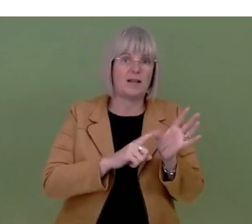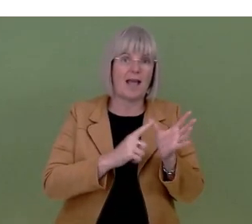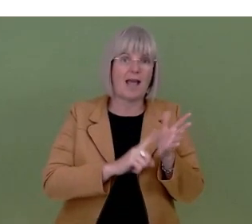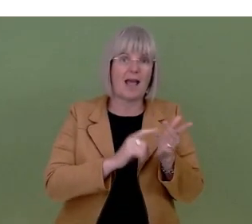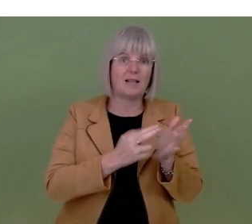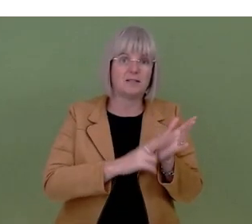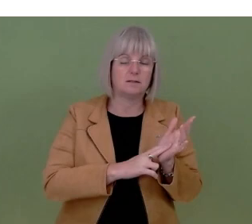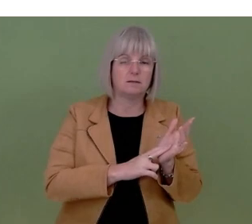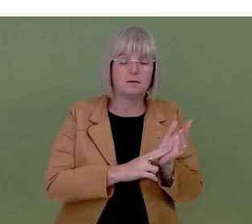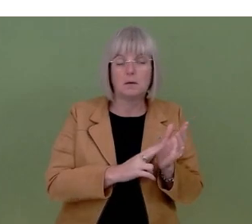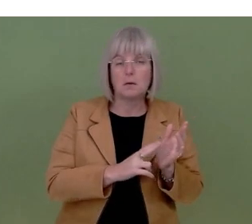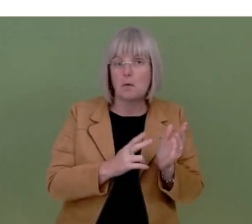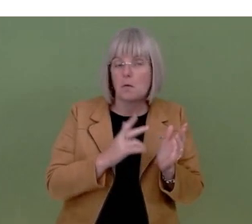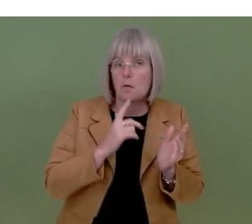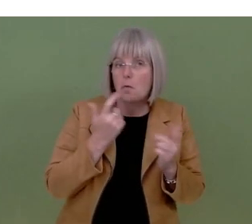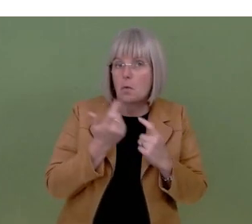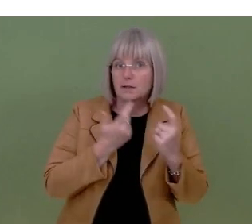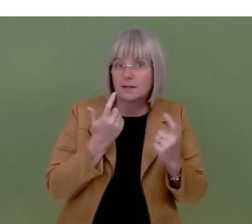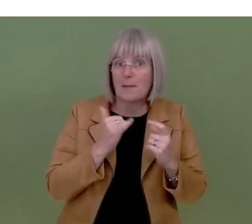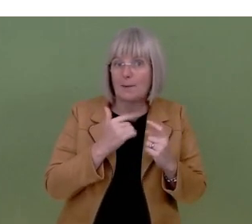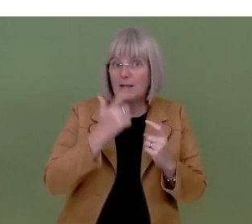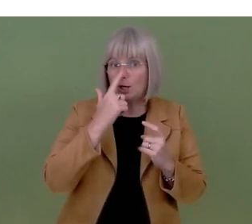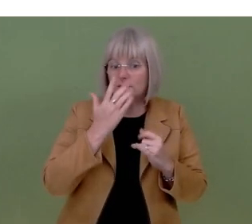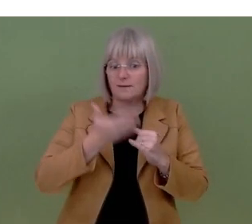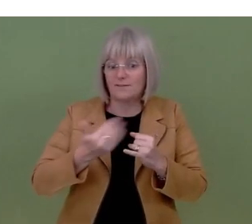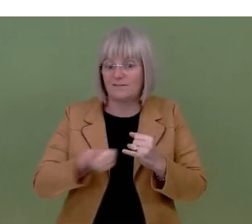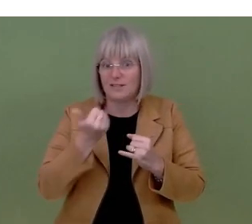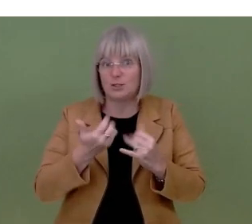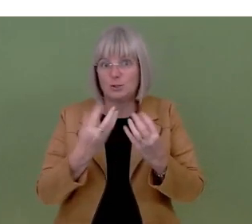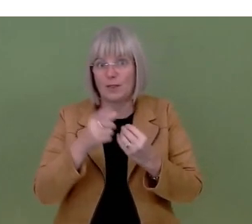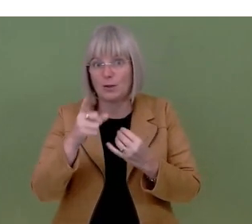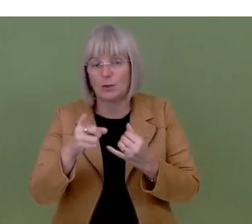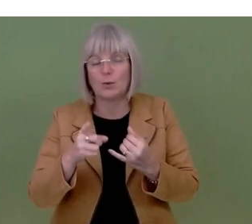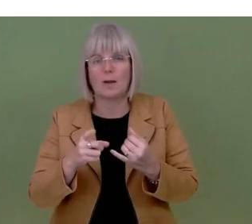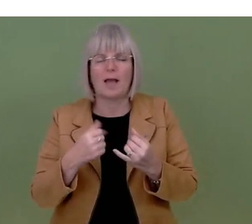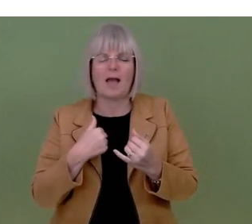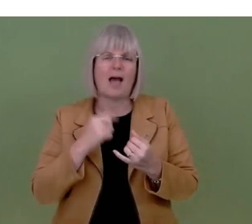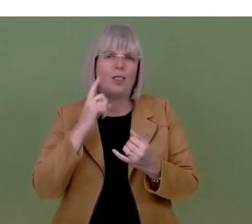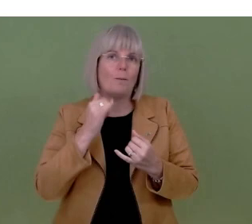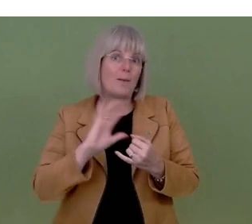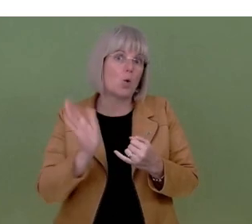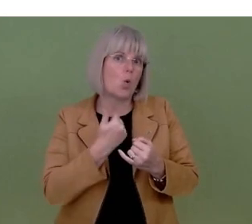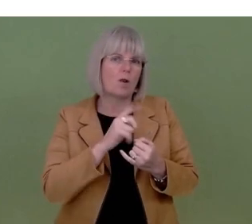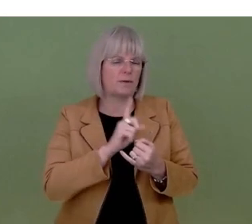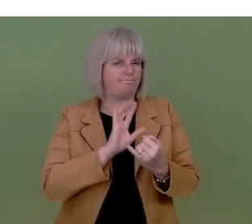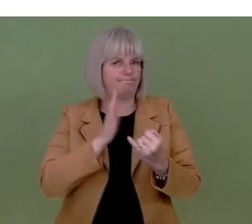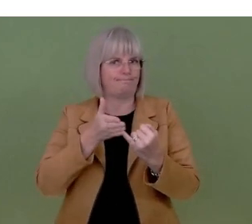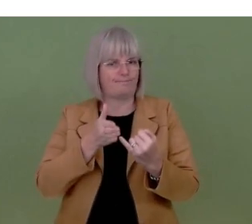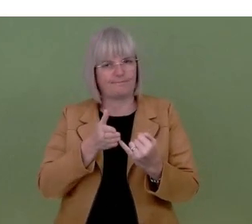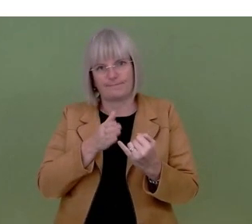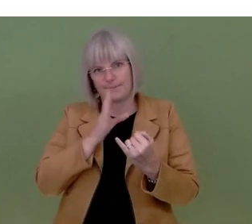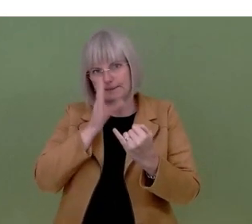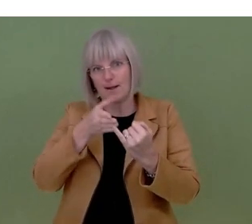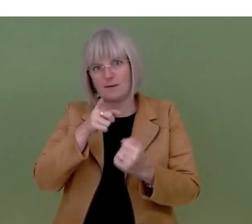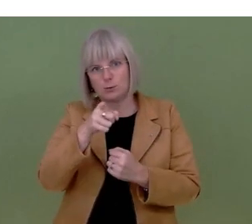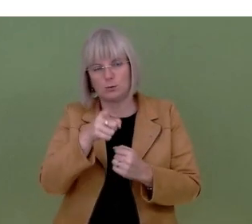I wonder if we can finish with you. And I was going to ask this to the whole panel, but I'm going to direct this particularly to you. What is the